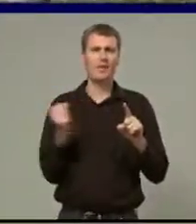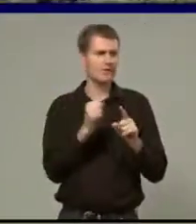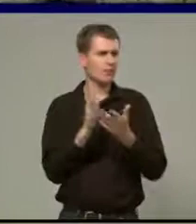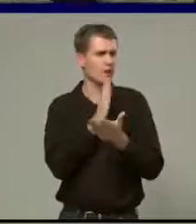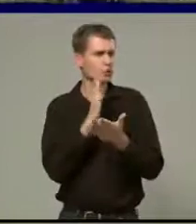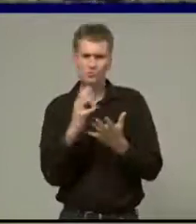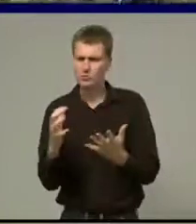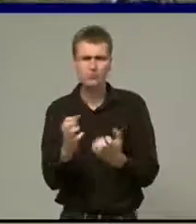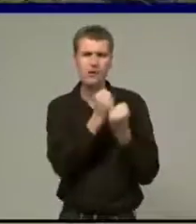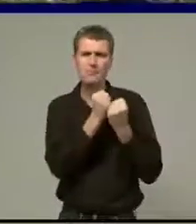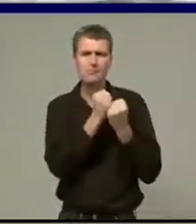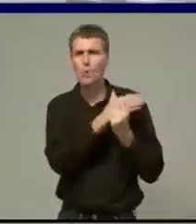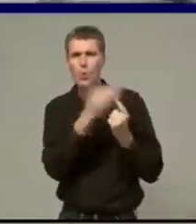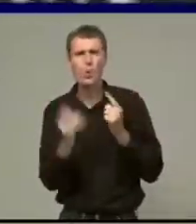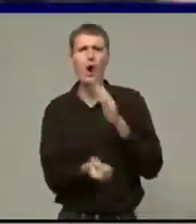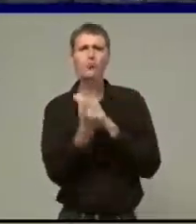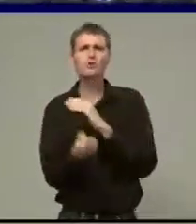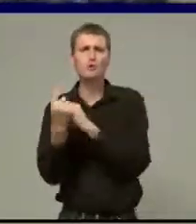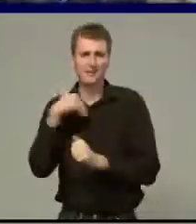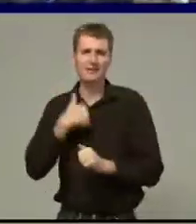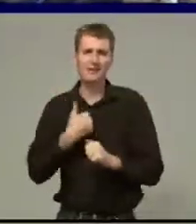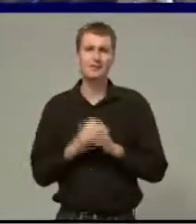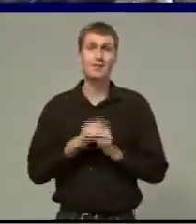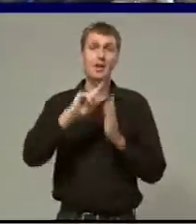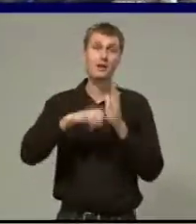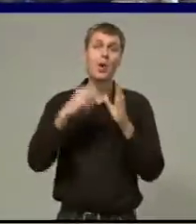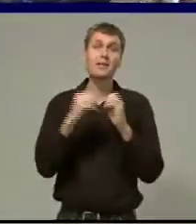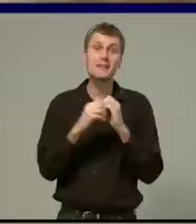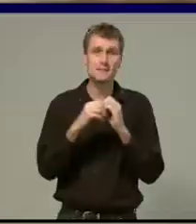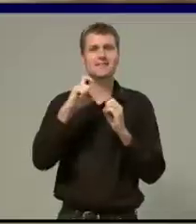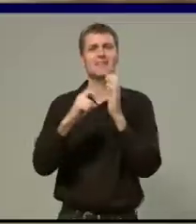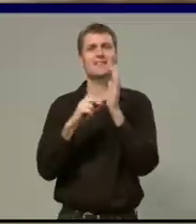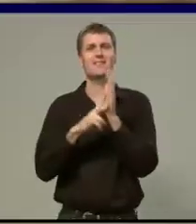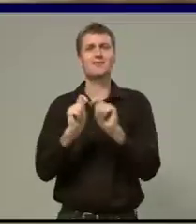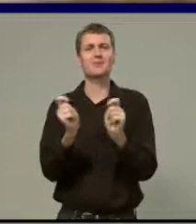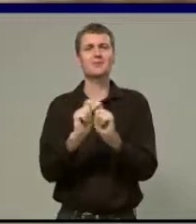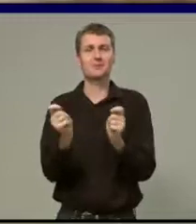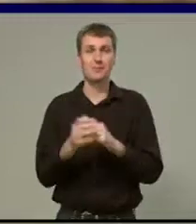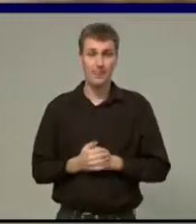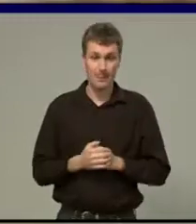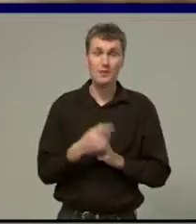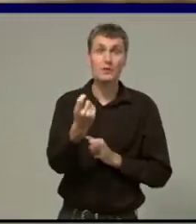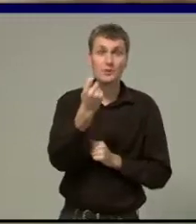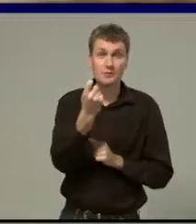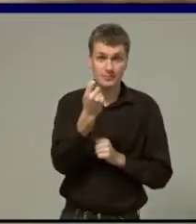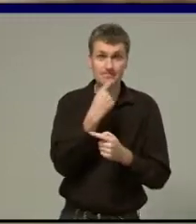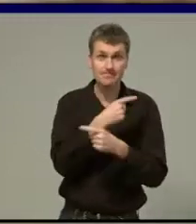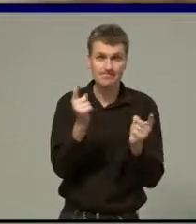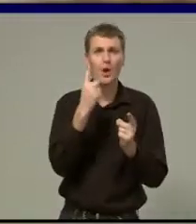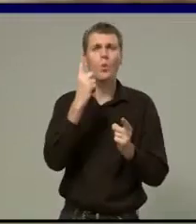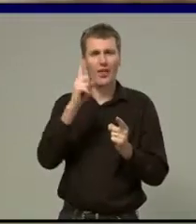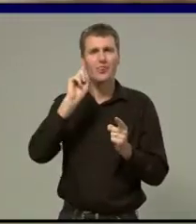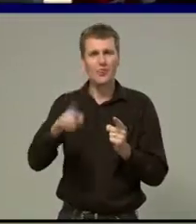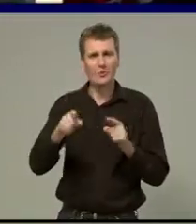take advantage of all our opportunities. Joelle Batista, CTV News. Still to come, 1,000 students took part in the